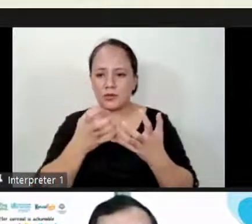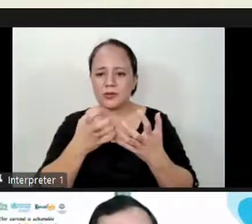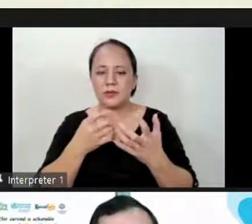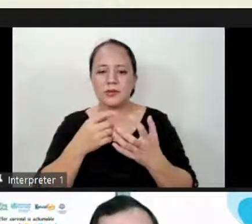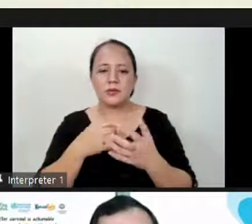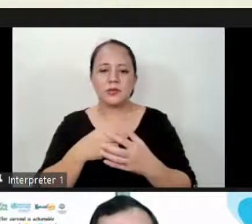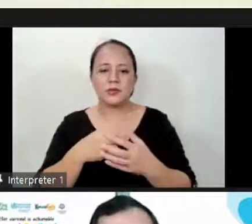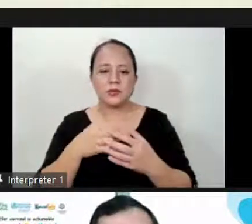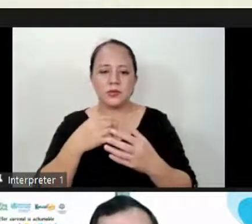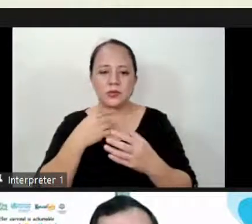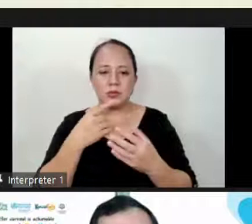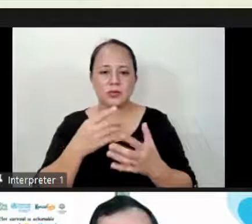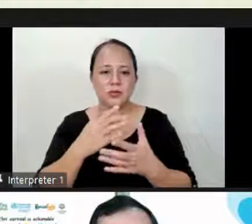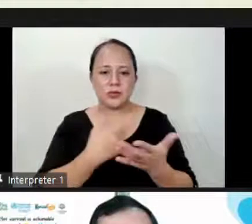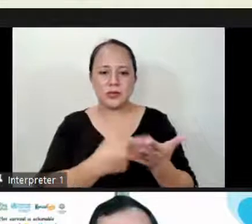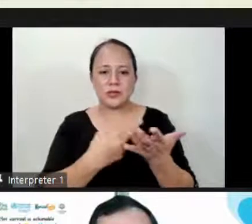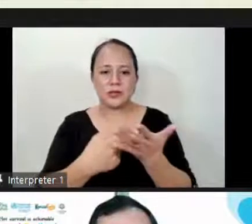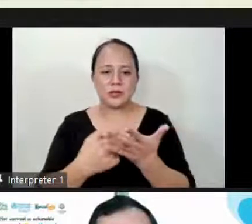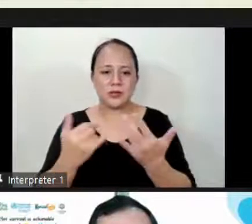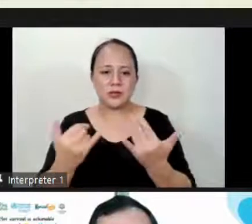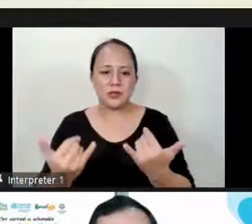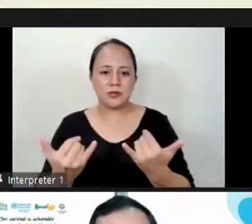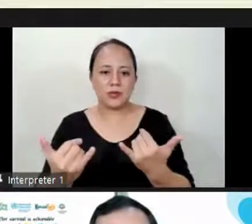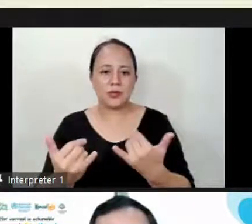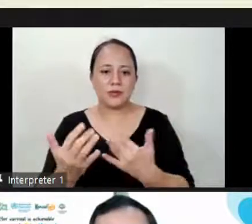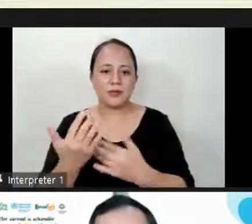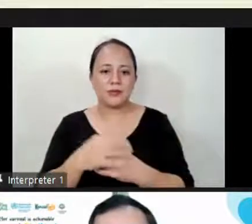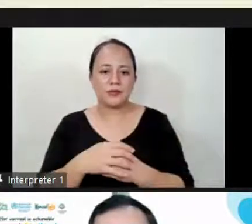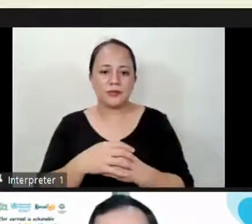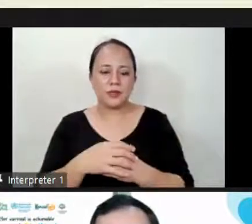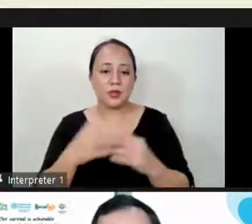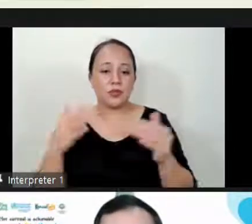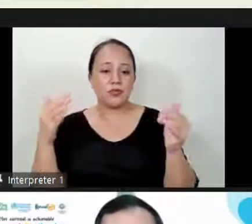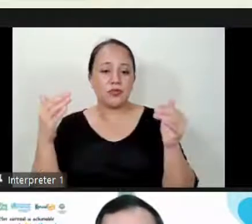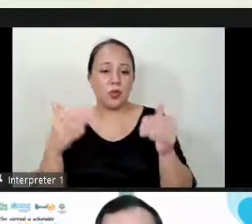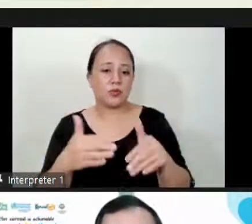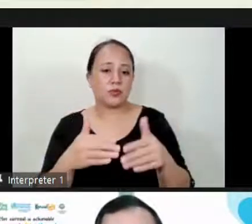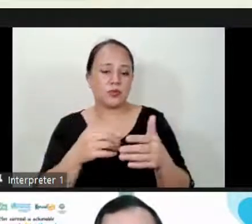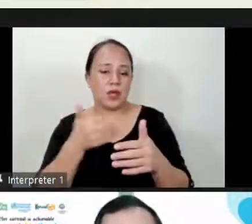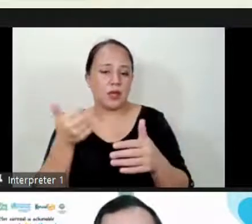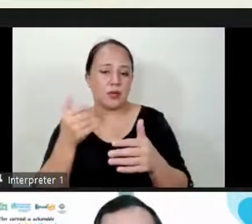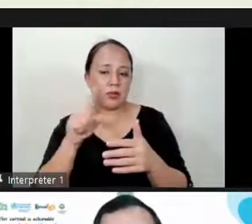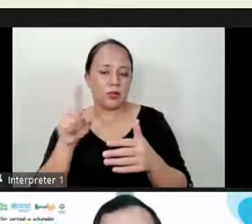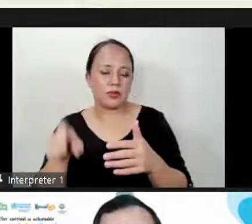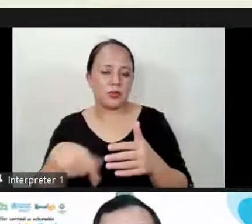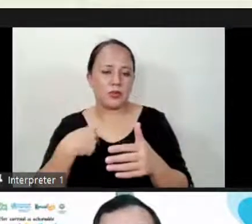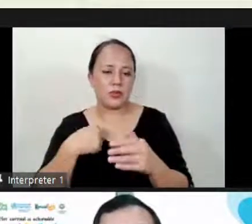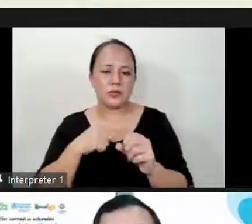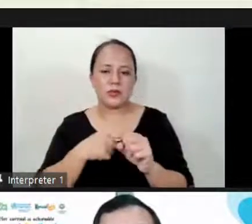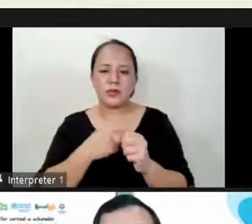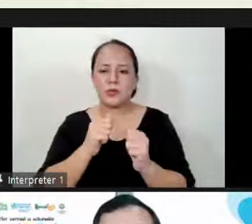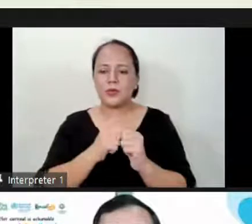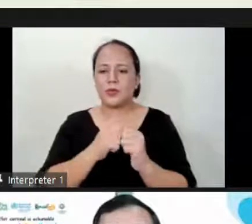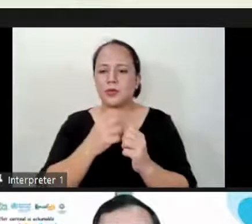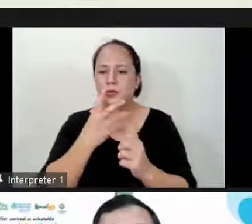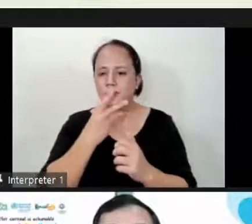to contribute to the discussion this morning, to focus on all the other questions? We will start